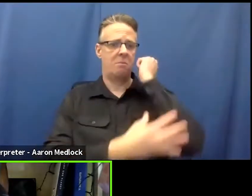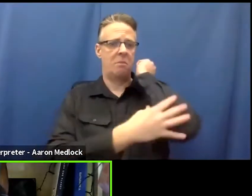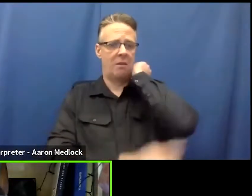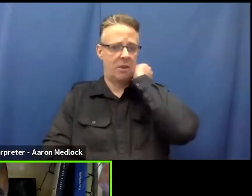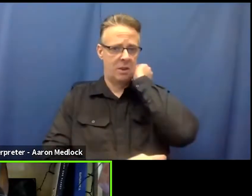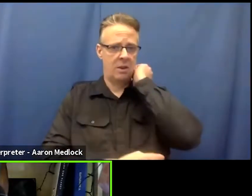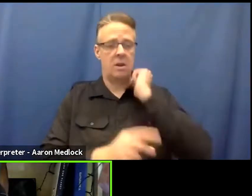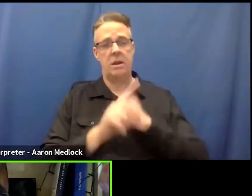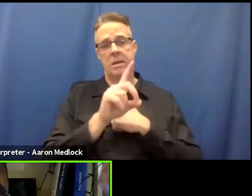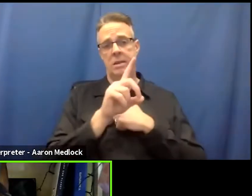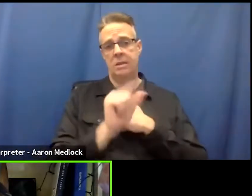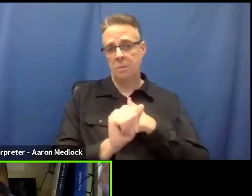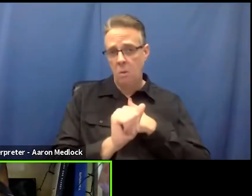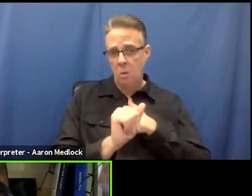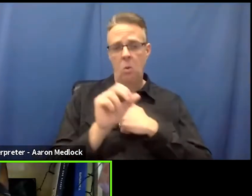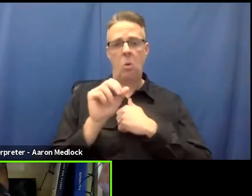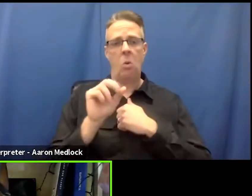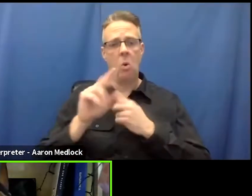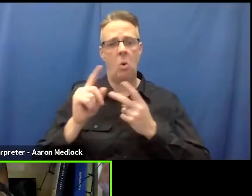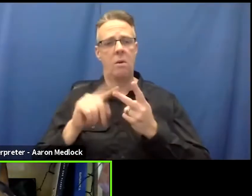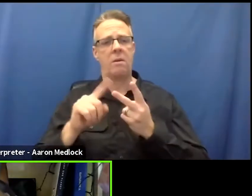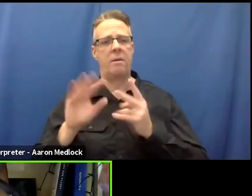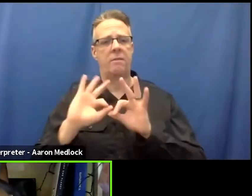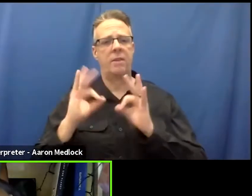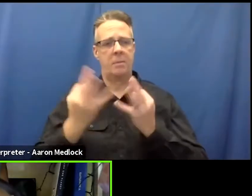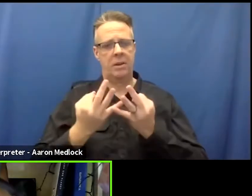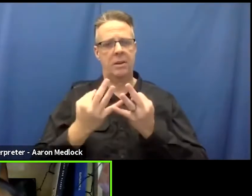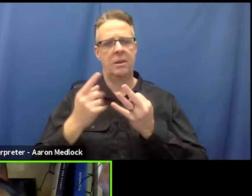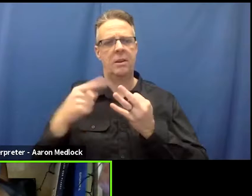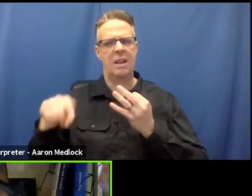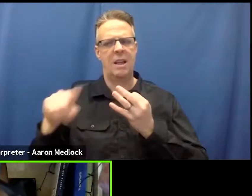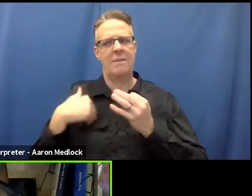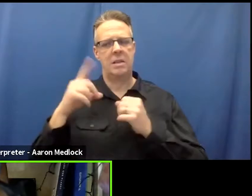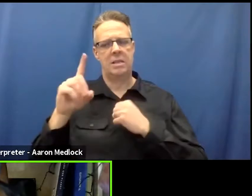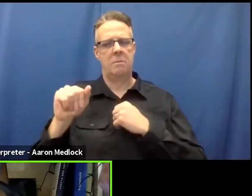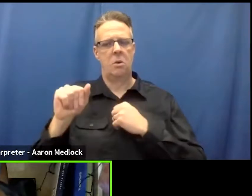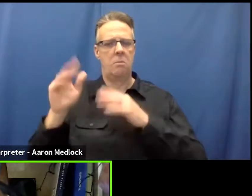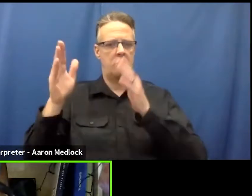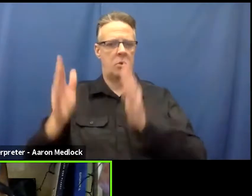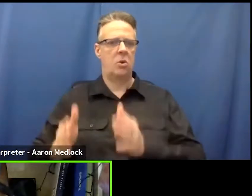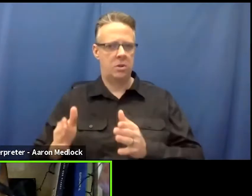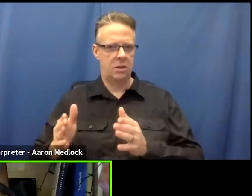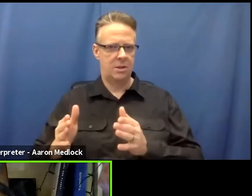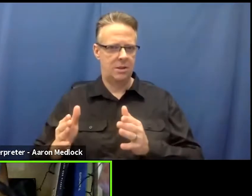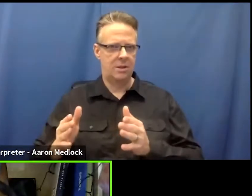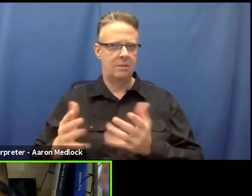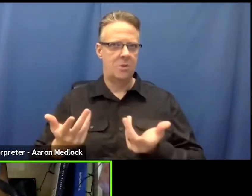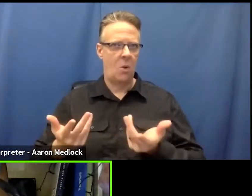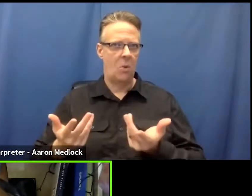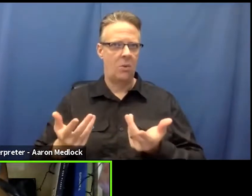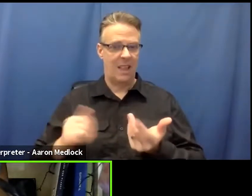either a disabled person or come from a family that has a disabled person. So